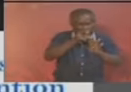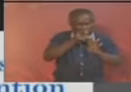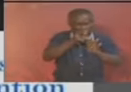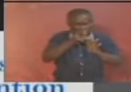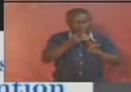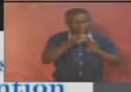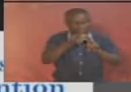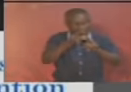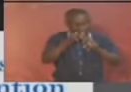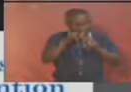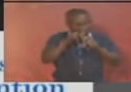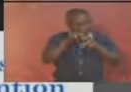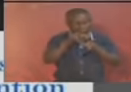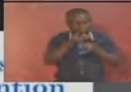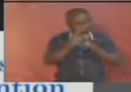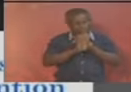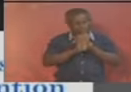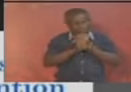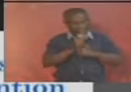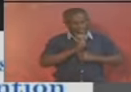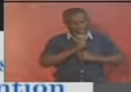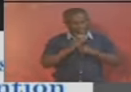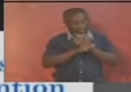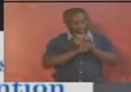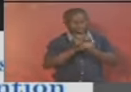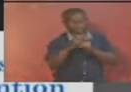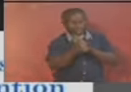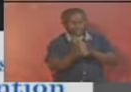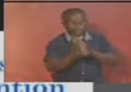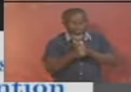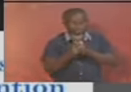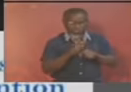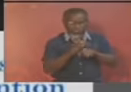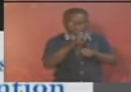big difference in terms of wearing your face mask in